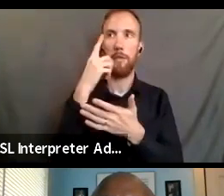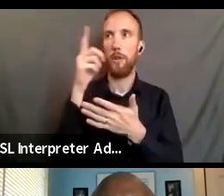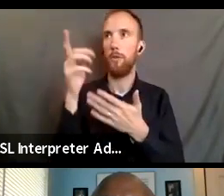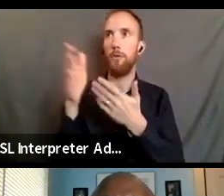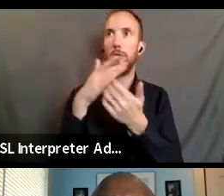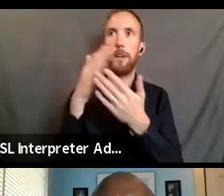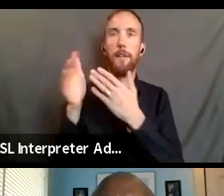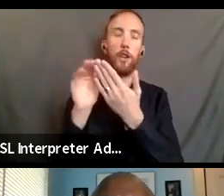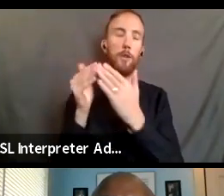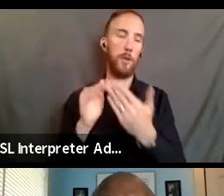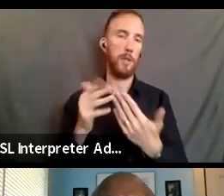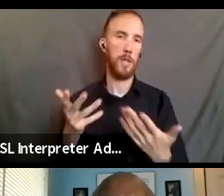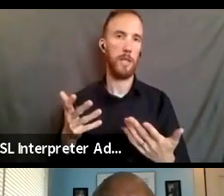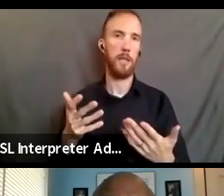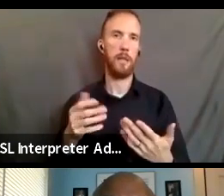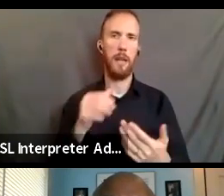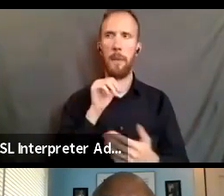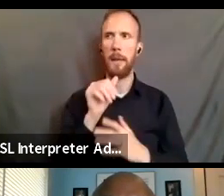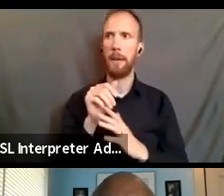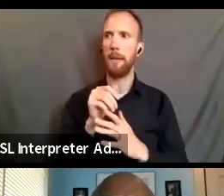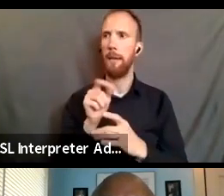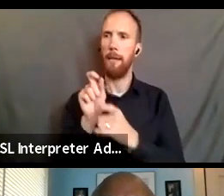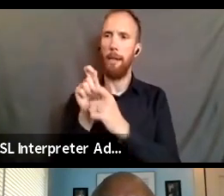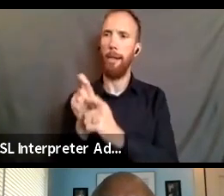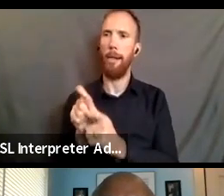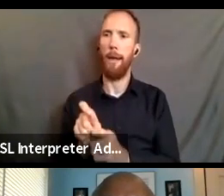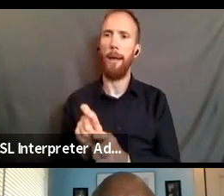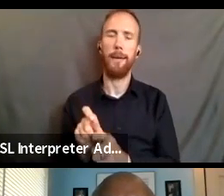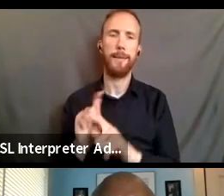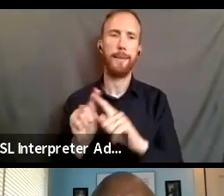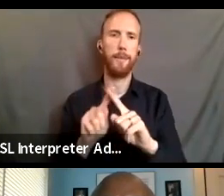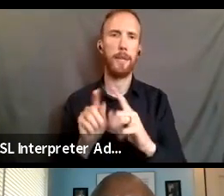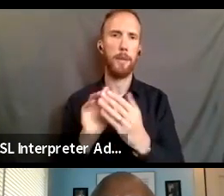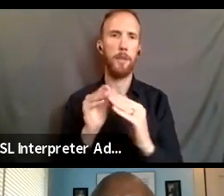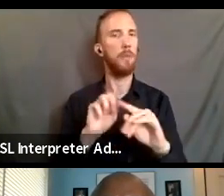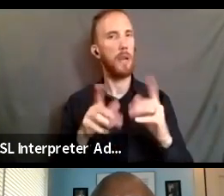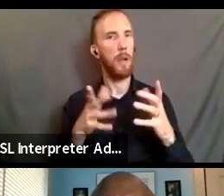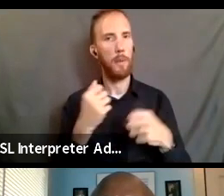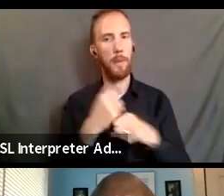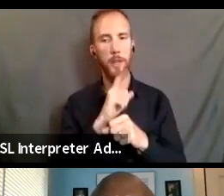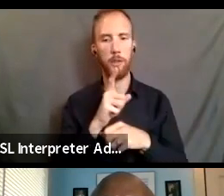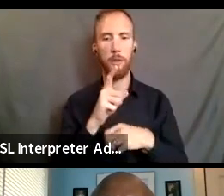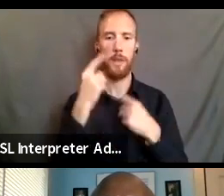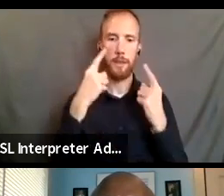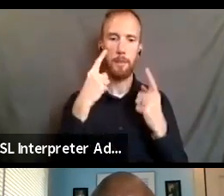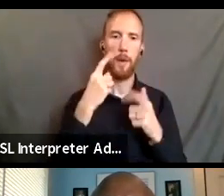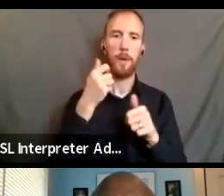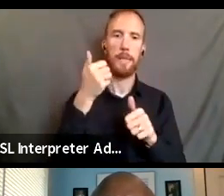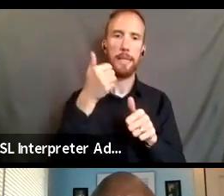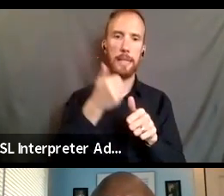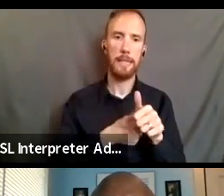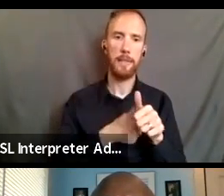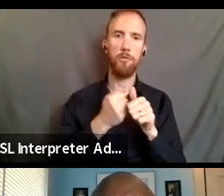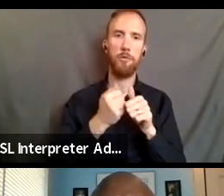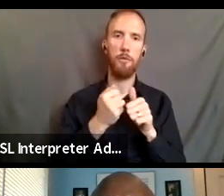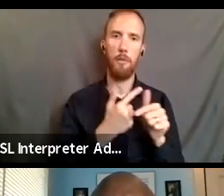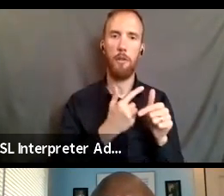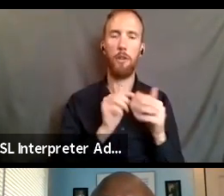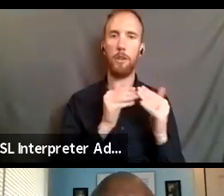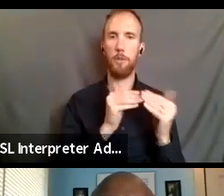want to make sure that we have that line of sight to each community so quality options are inherent in each community physically not